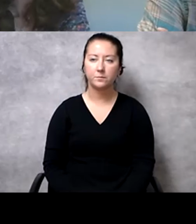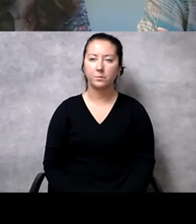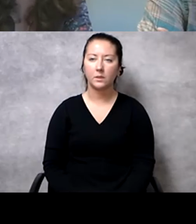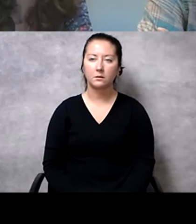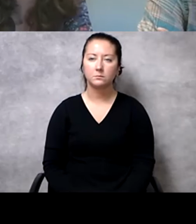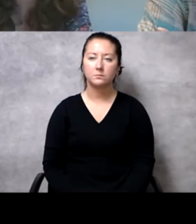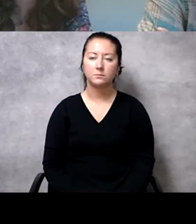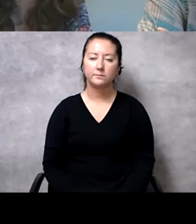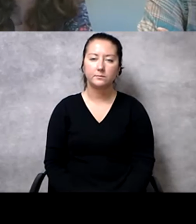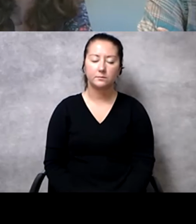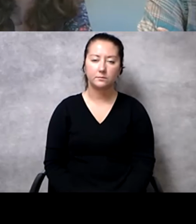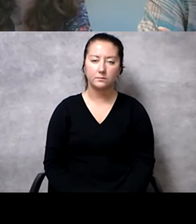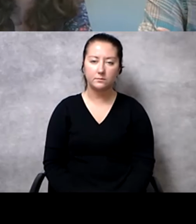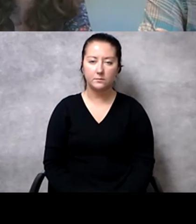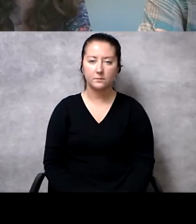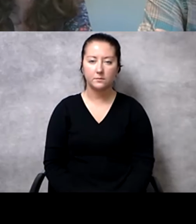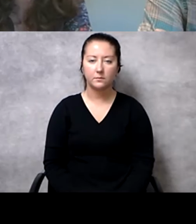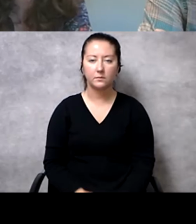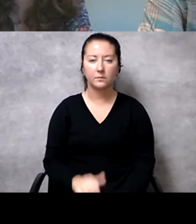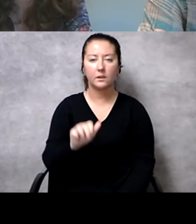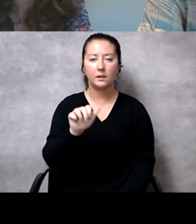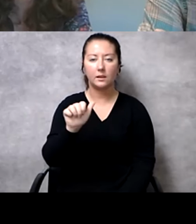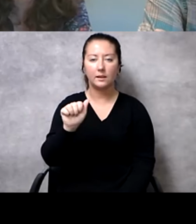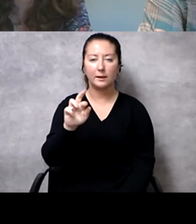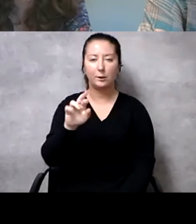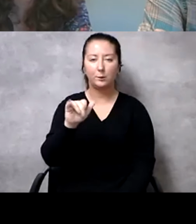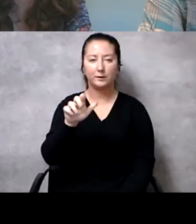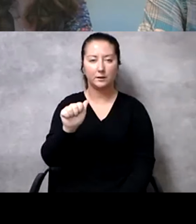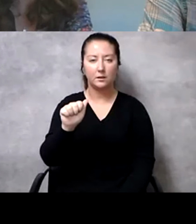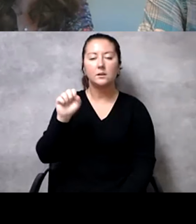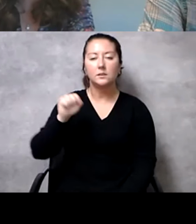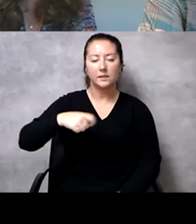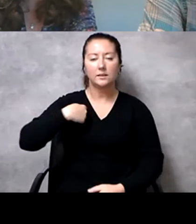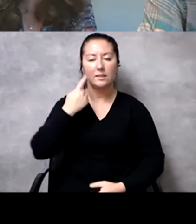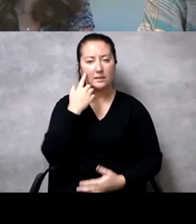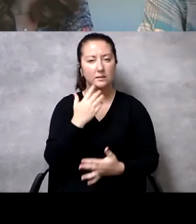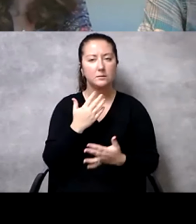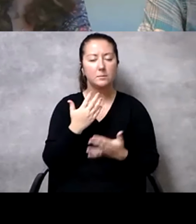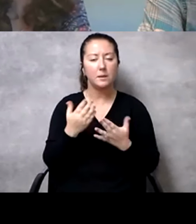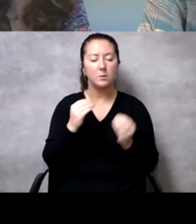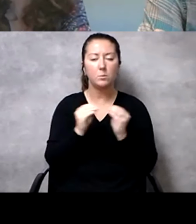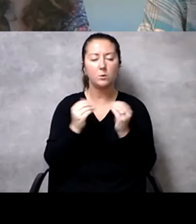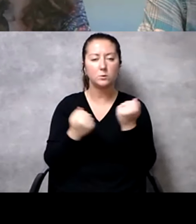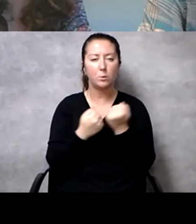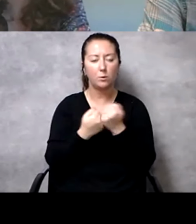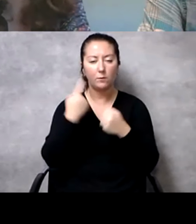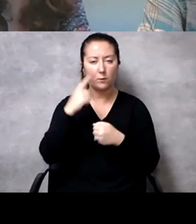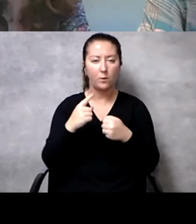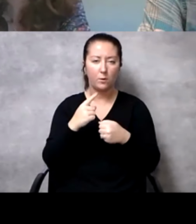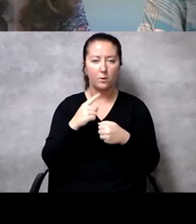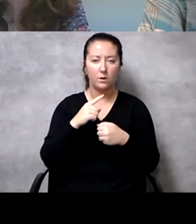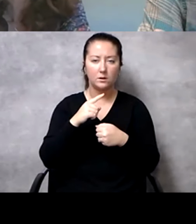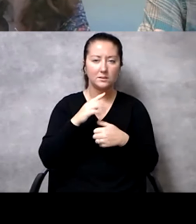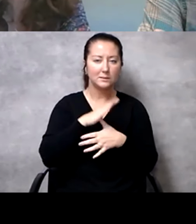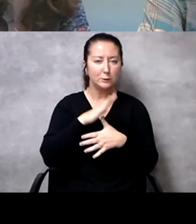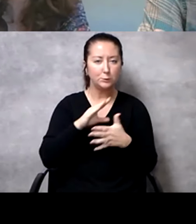Yeah, I think so. So maybe support for these more senior students who are